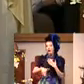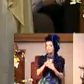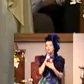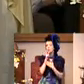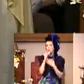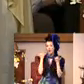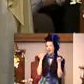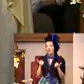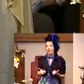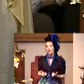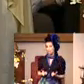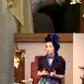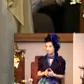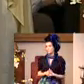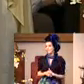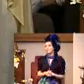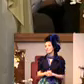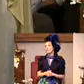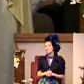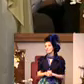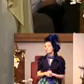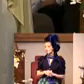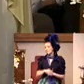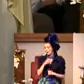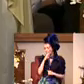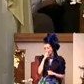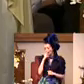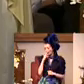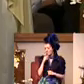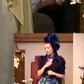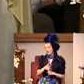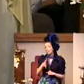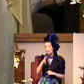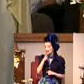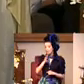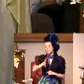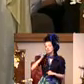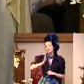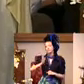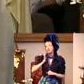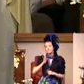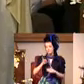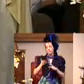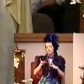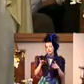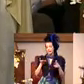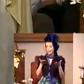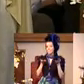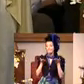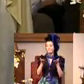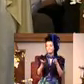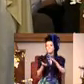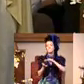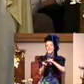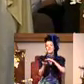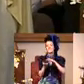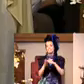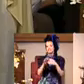am. Our foremothers baked this bread as they were fleeing Egypt.